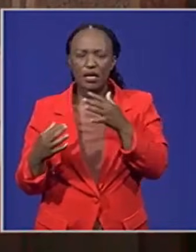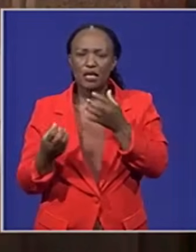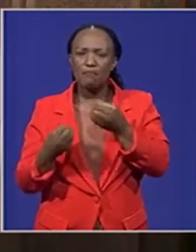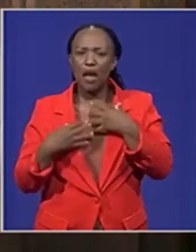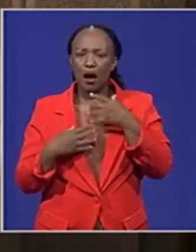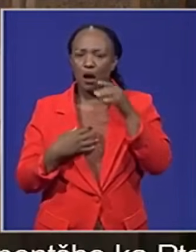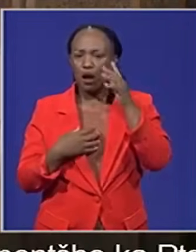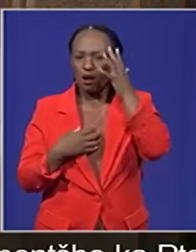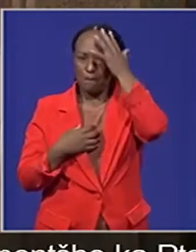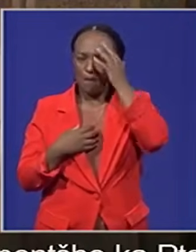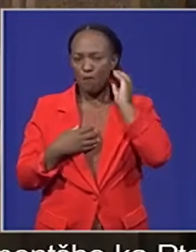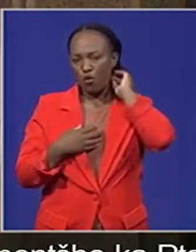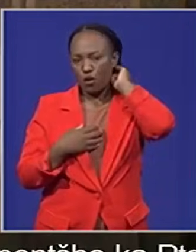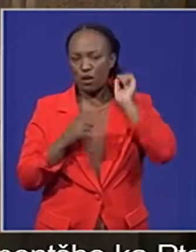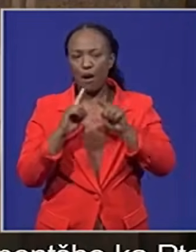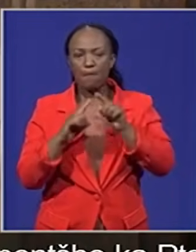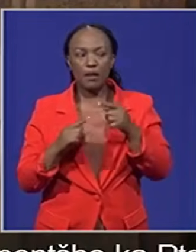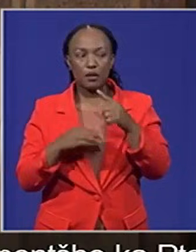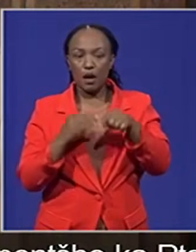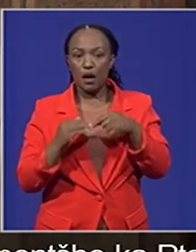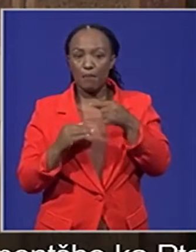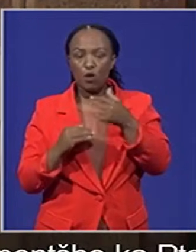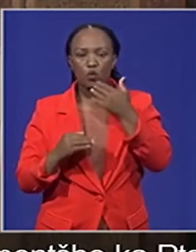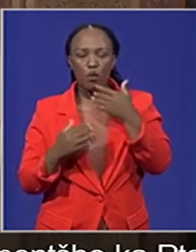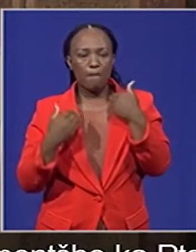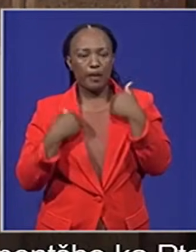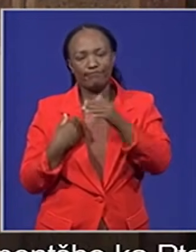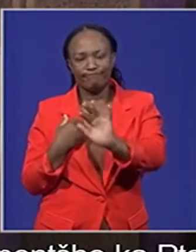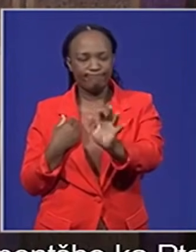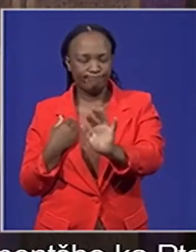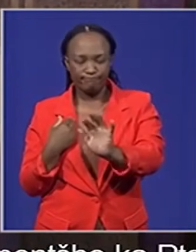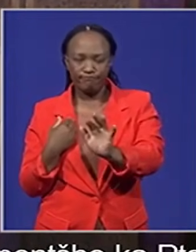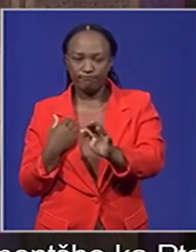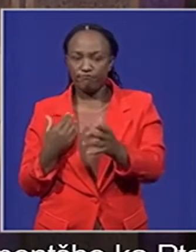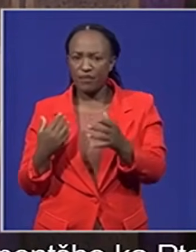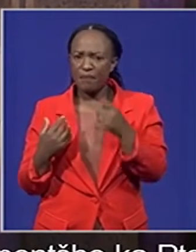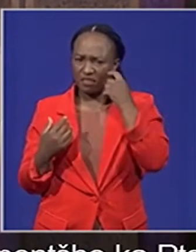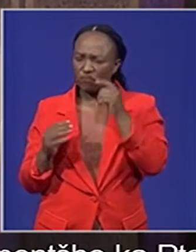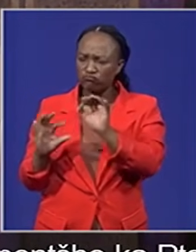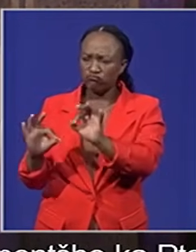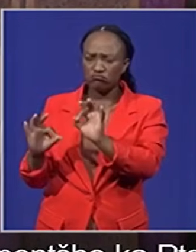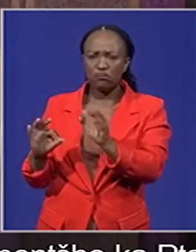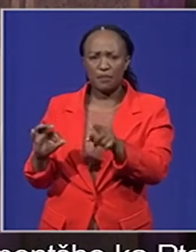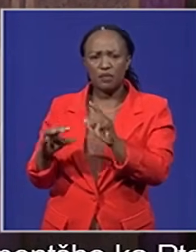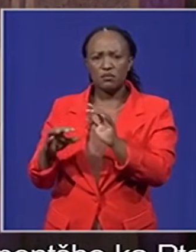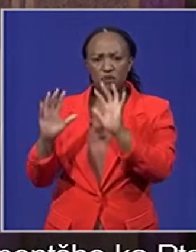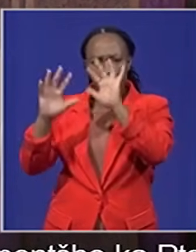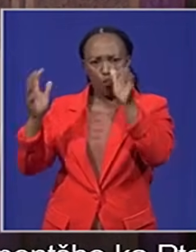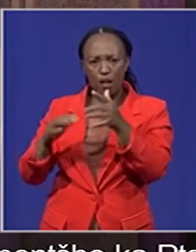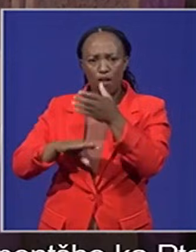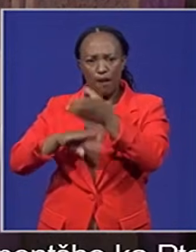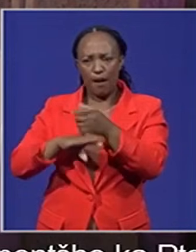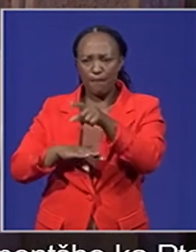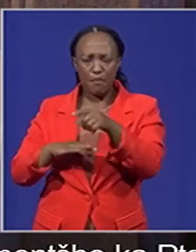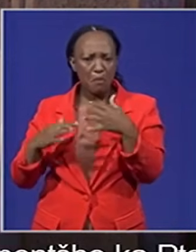me. It's about the current crop that I feel that they deserve to be in the World Cup. They've done